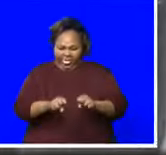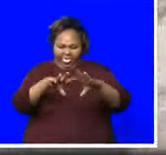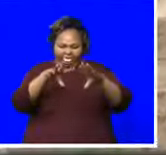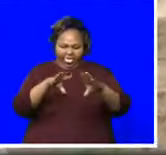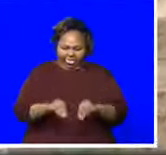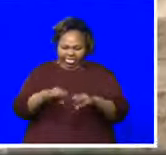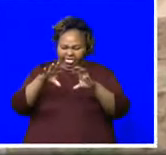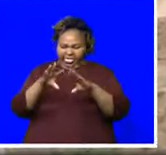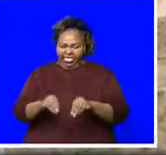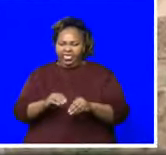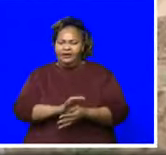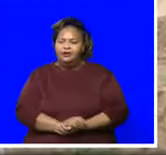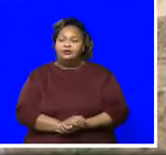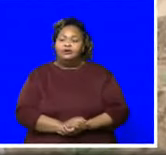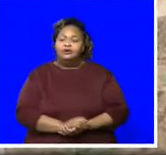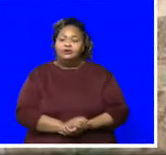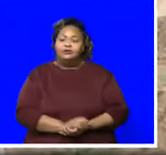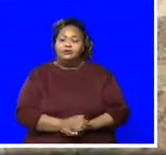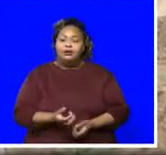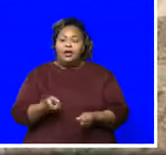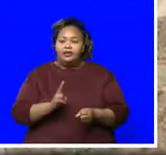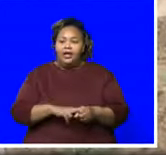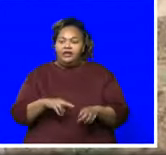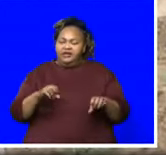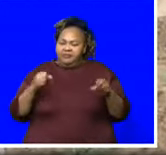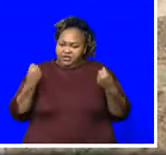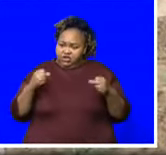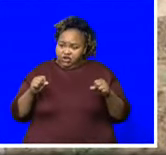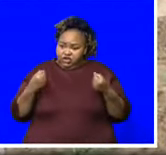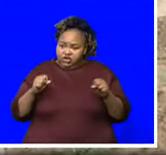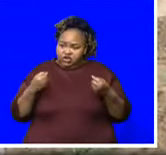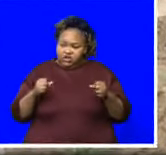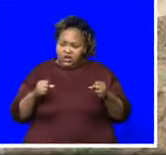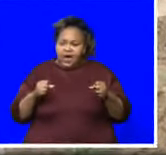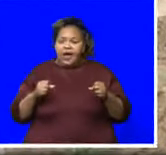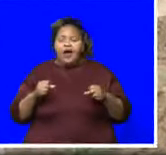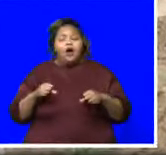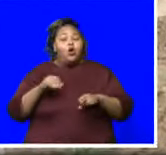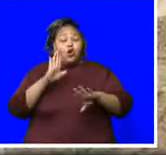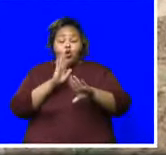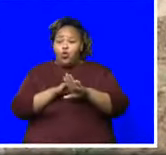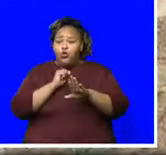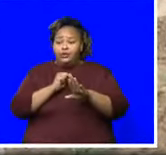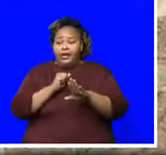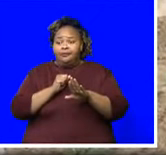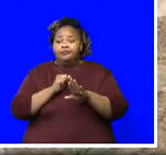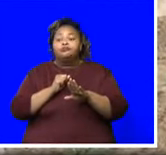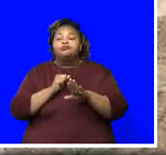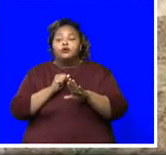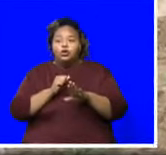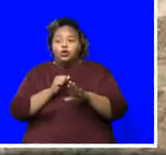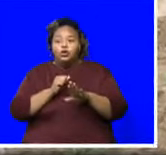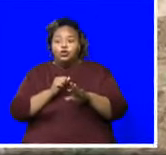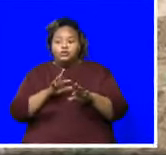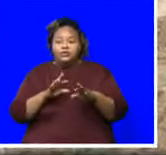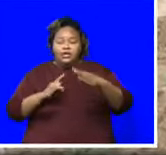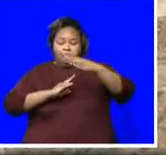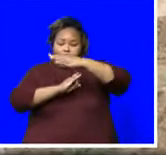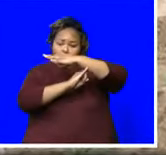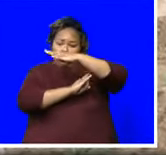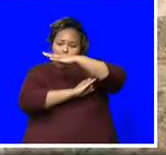akude lesiyibonako kukhombisa sikwakhwa blow silahlekelwa lithemba siyajabha kakhulu letakhamuti